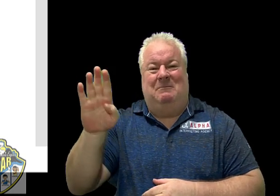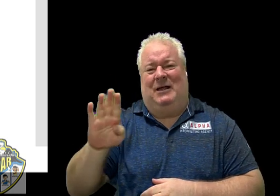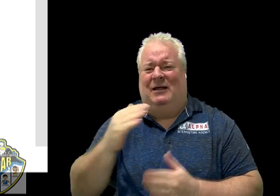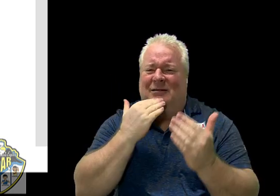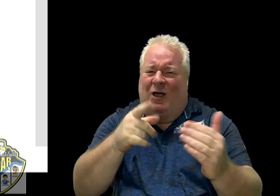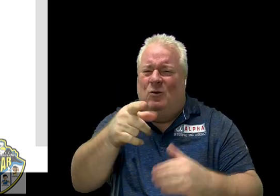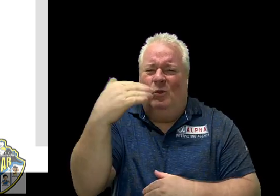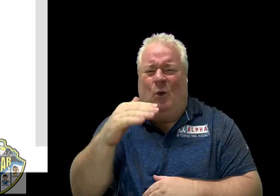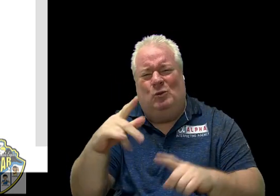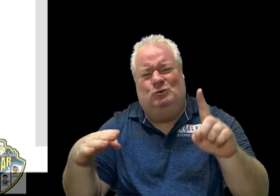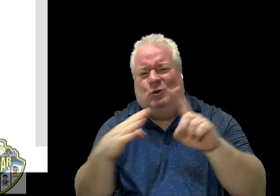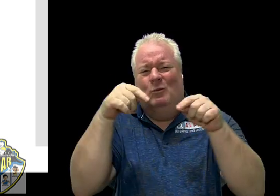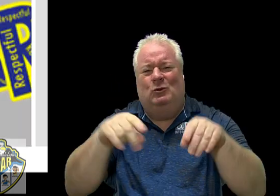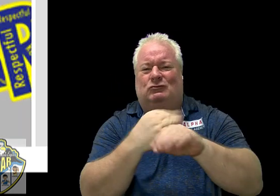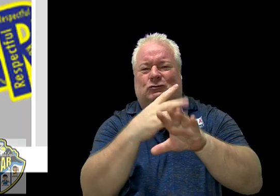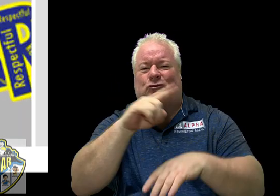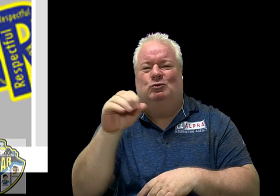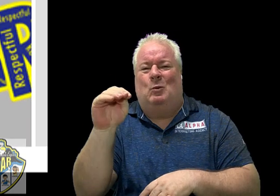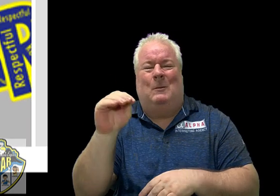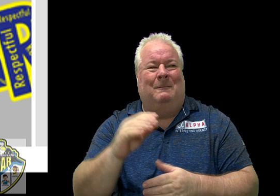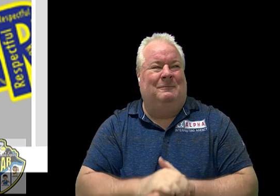soaring on Zoom.